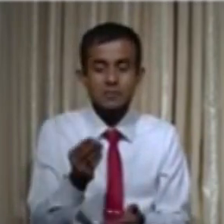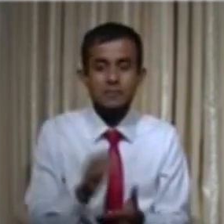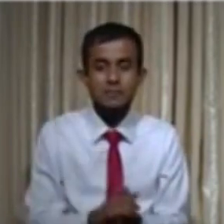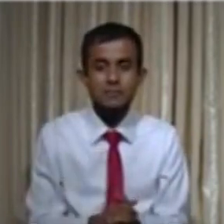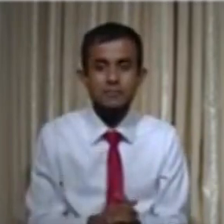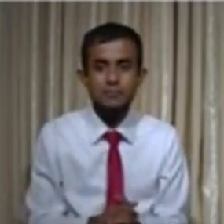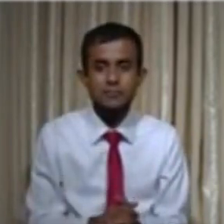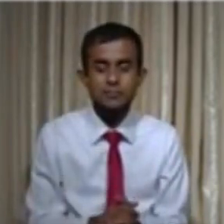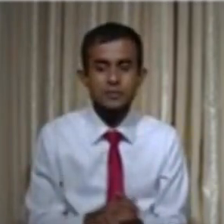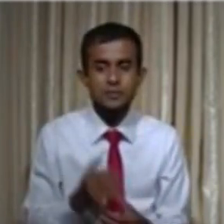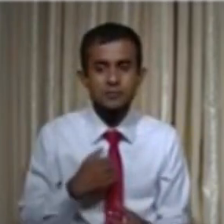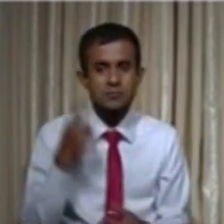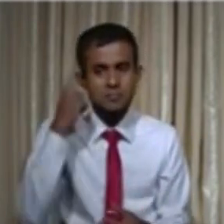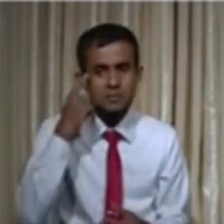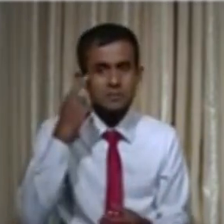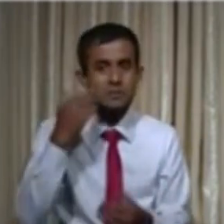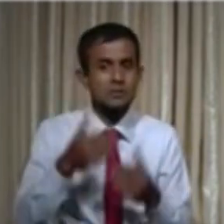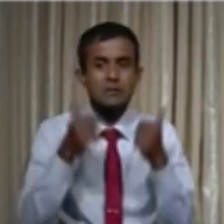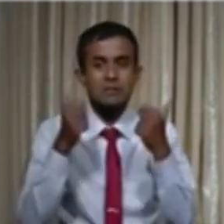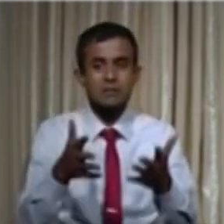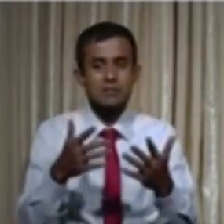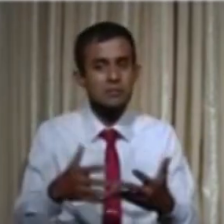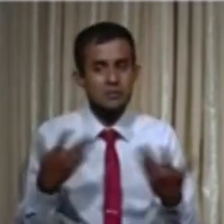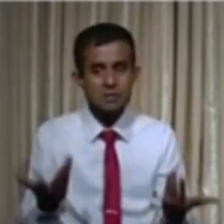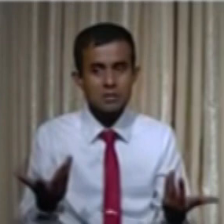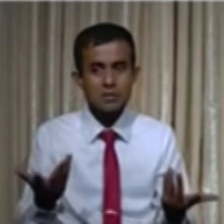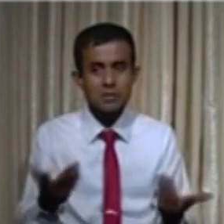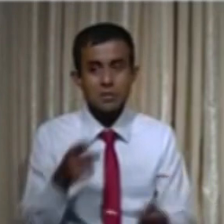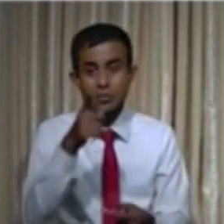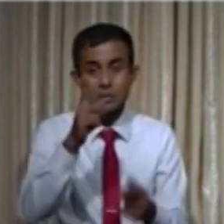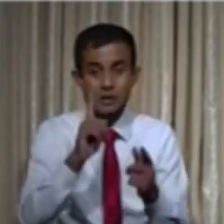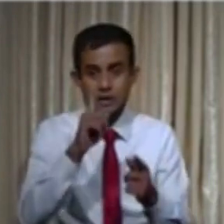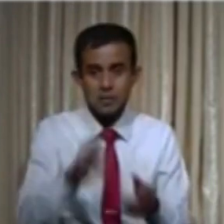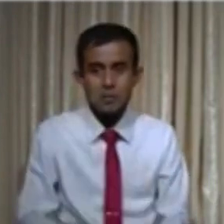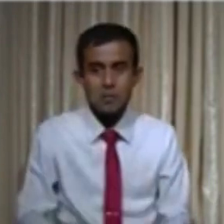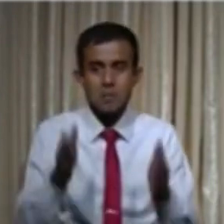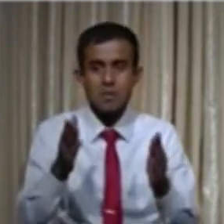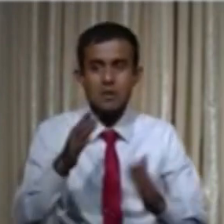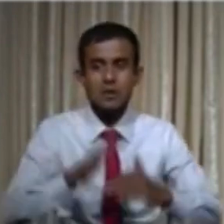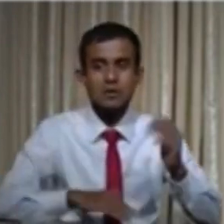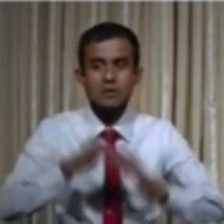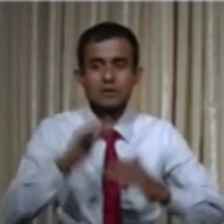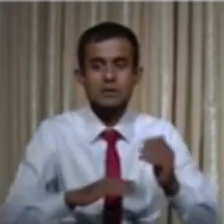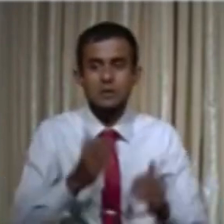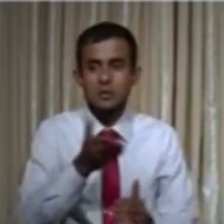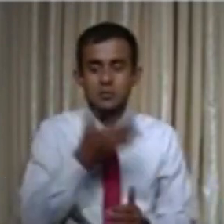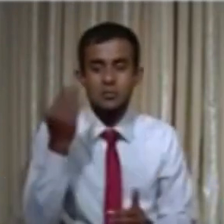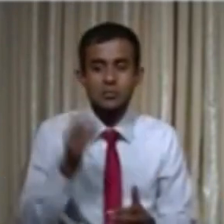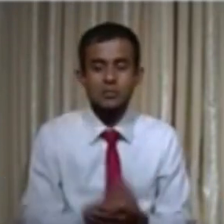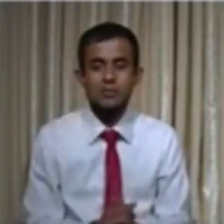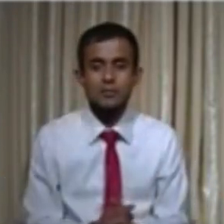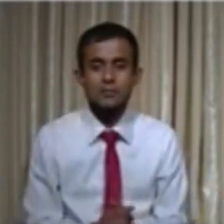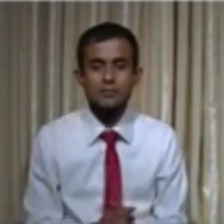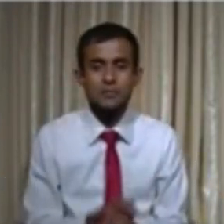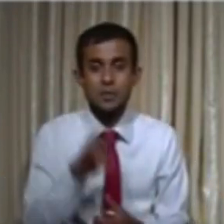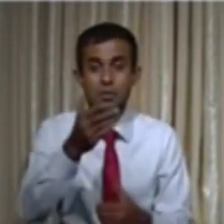work. You have only one path. Only one path will make you succeed, and that is to make